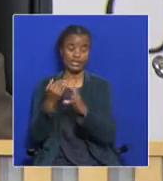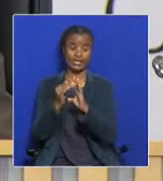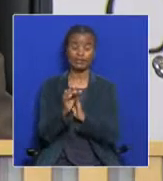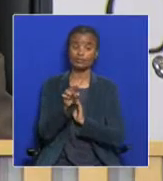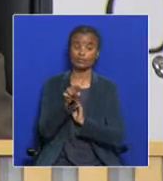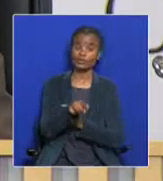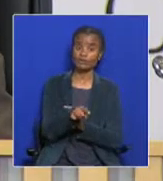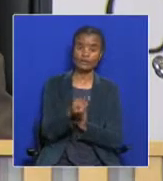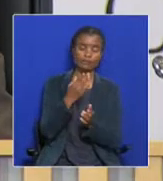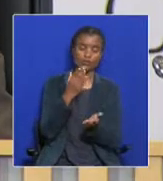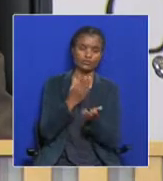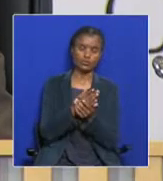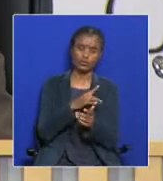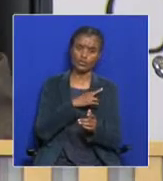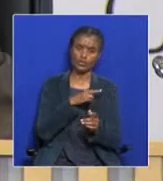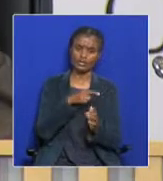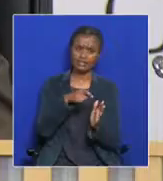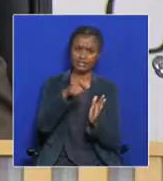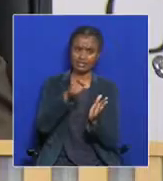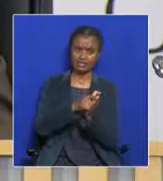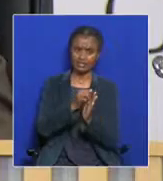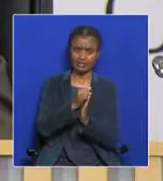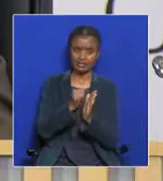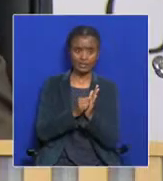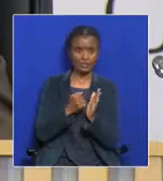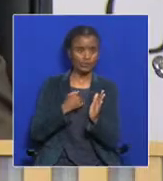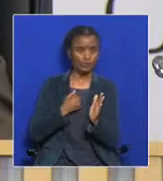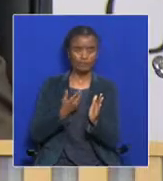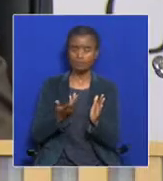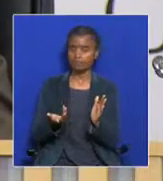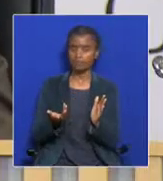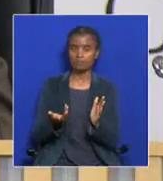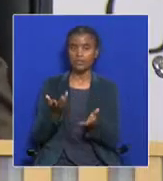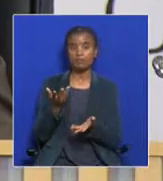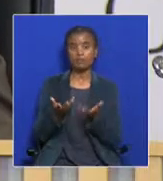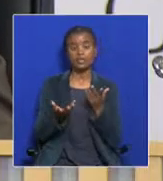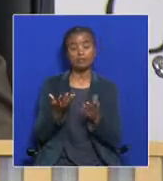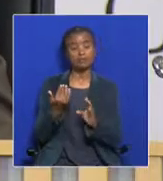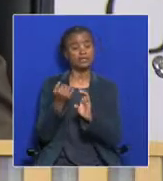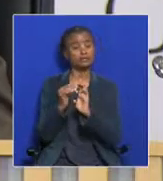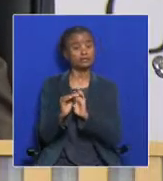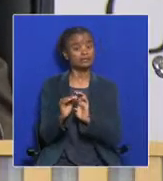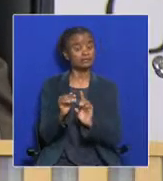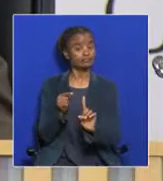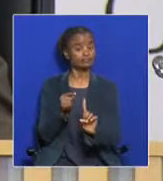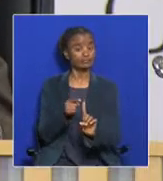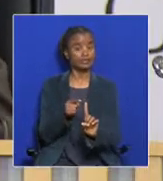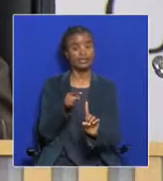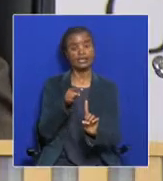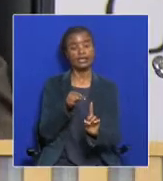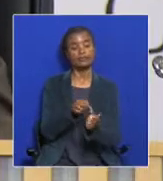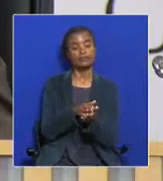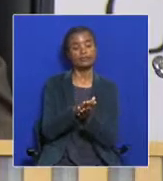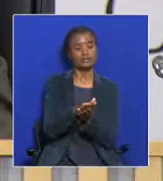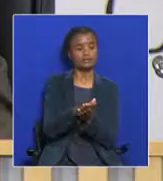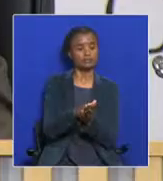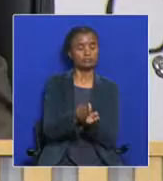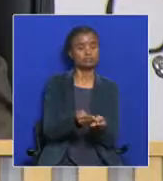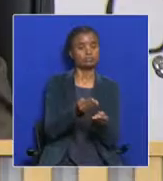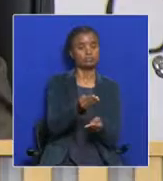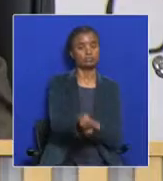why I wouldn't sign my statement. So I probably sent it to him. Maybe he printed it and put it there, and I just neglected when I did get